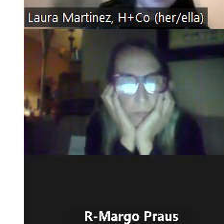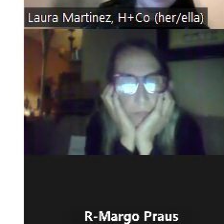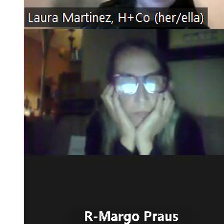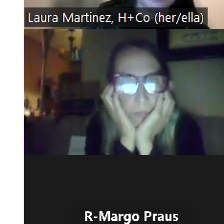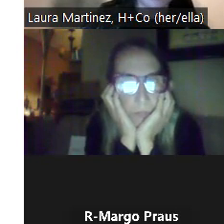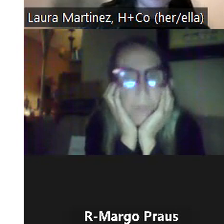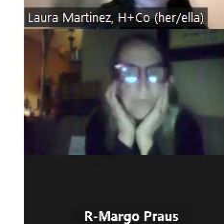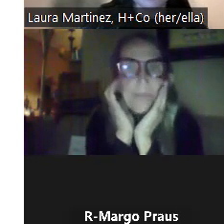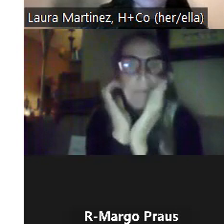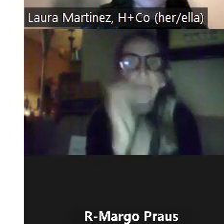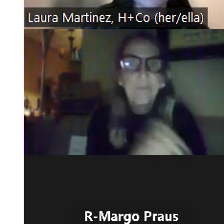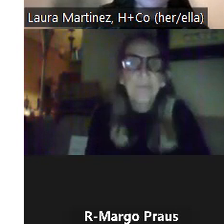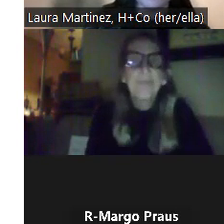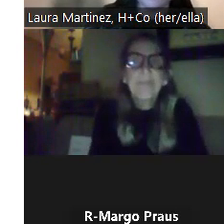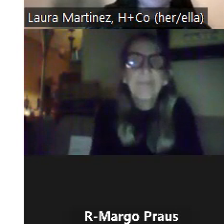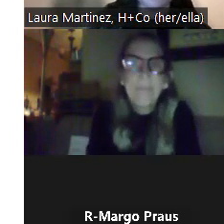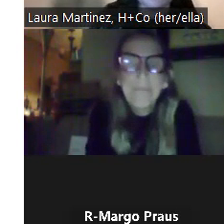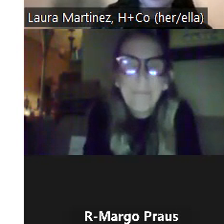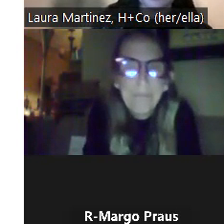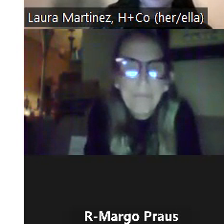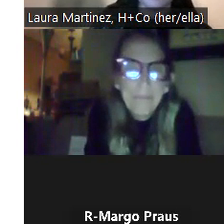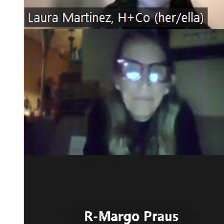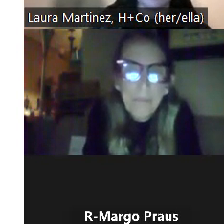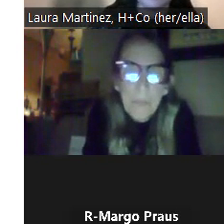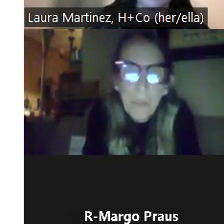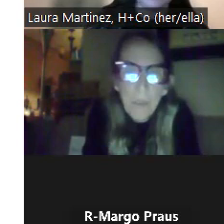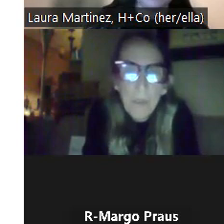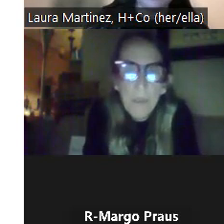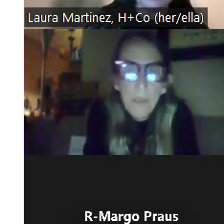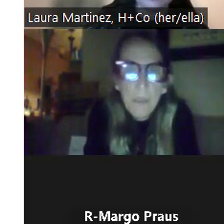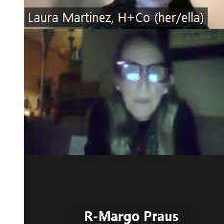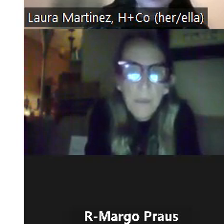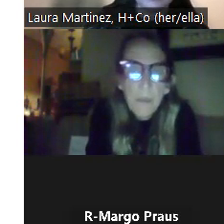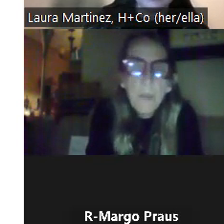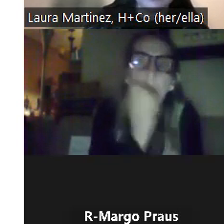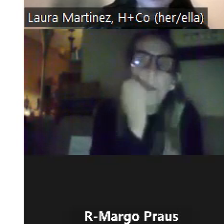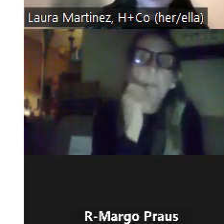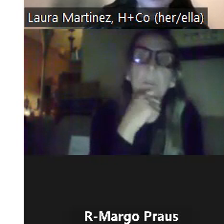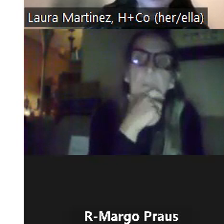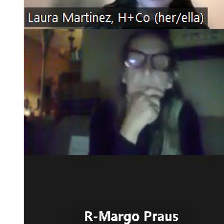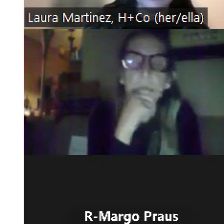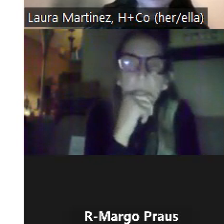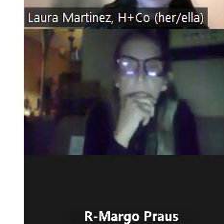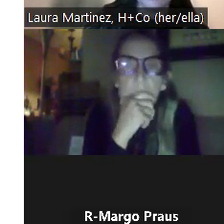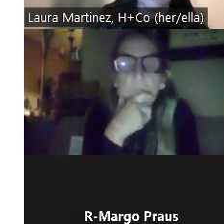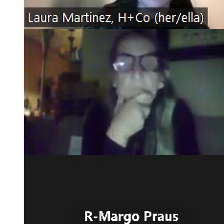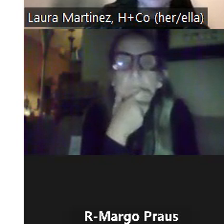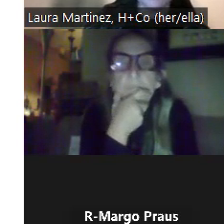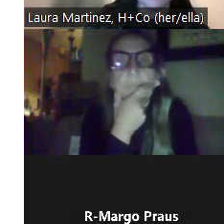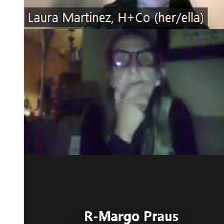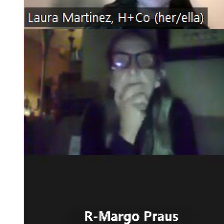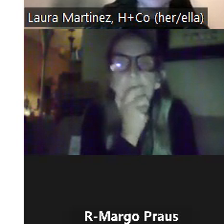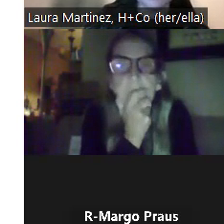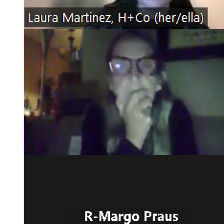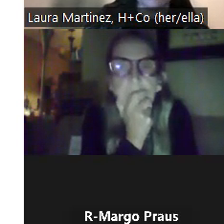Yes, this is Stephanie. Yes, they could apply for the program. I'll say maybe just from the kind of work that we've done